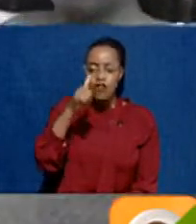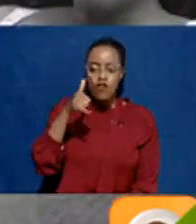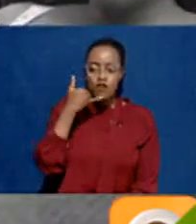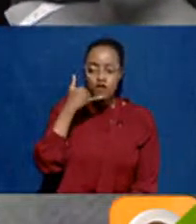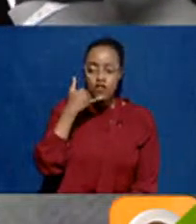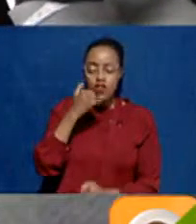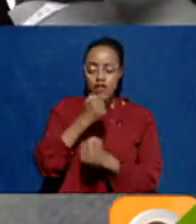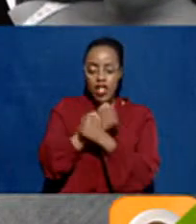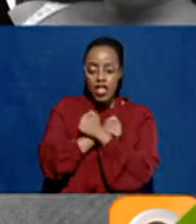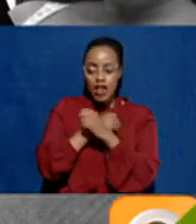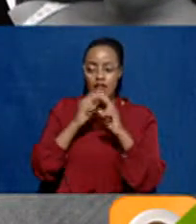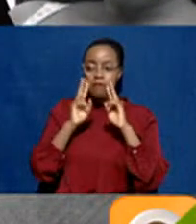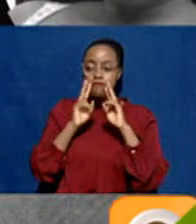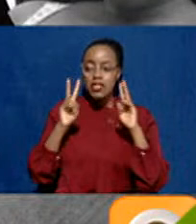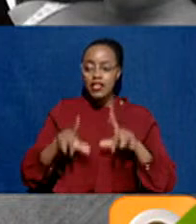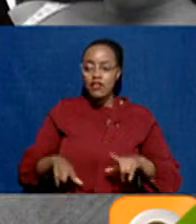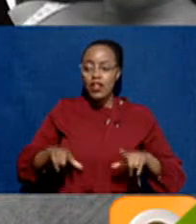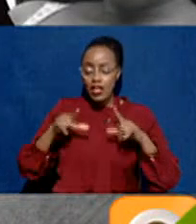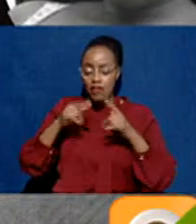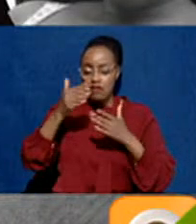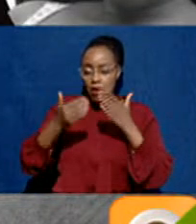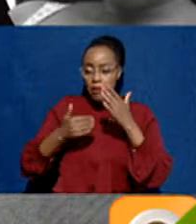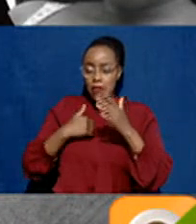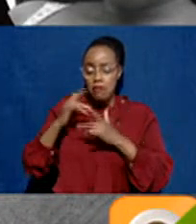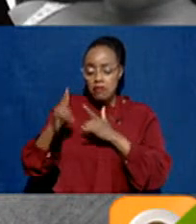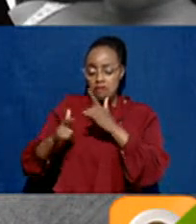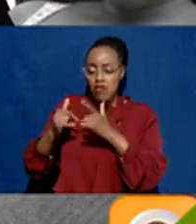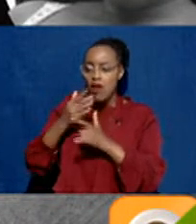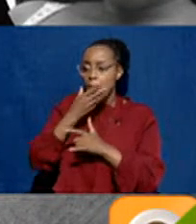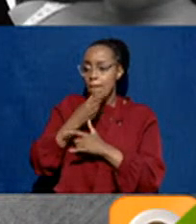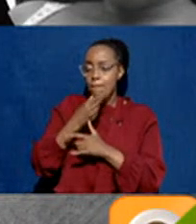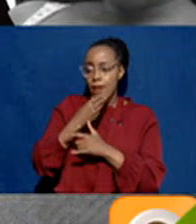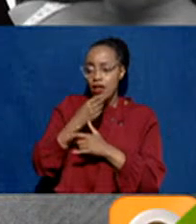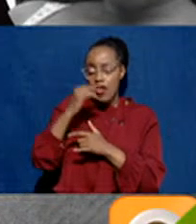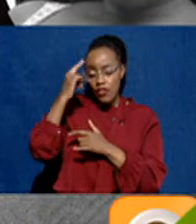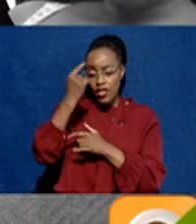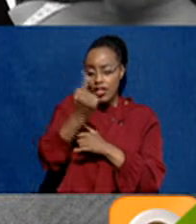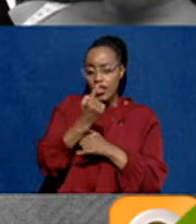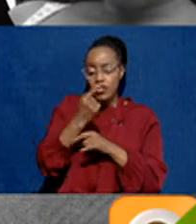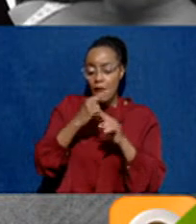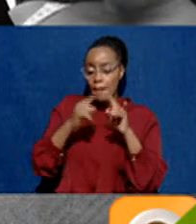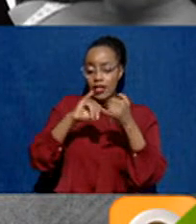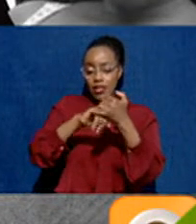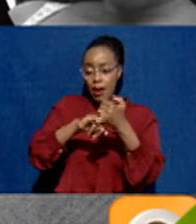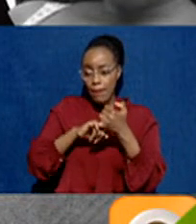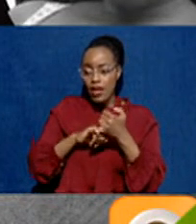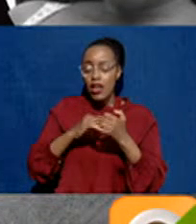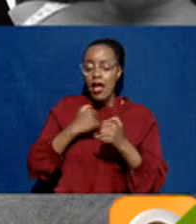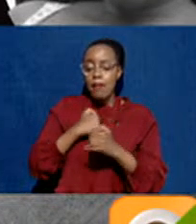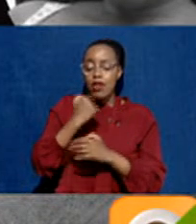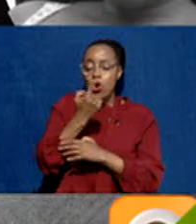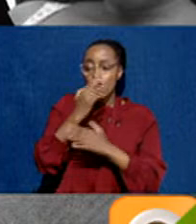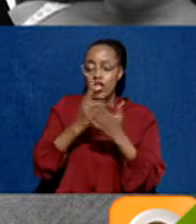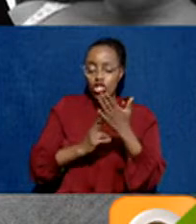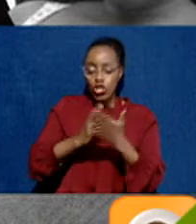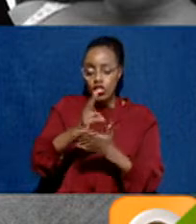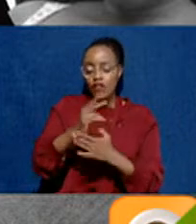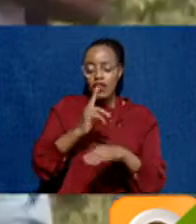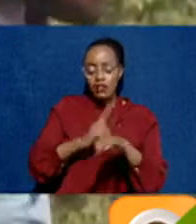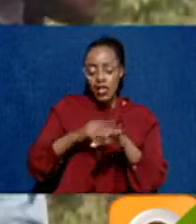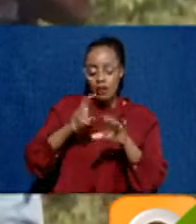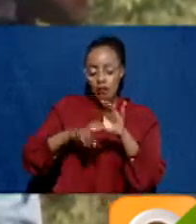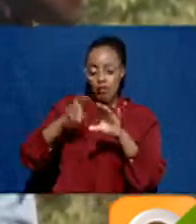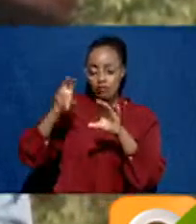love a very peaceful life. Maybe I'm dating a guy. I think he's single but married. I will just be honest, then I walk